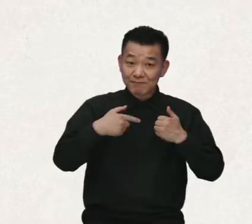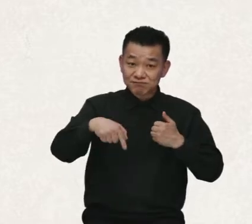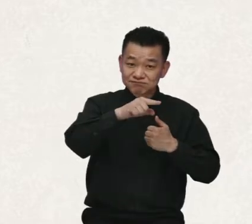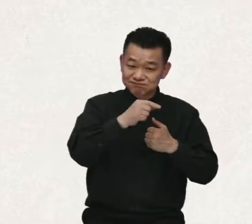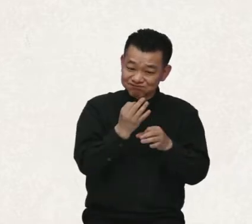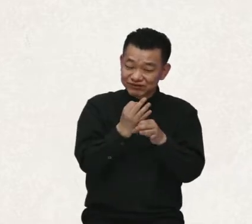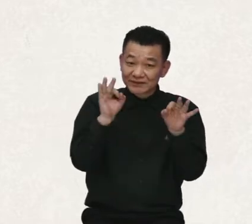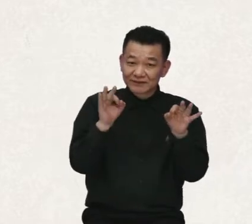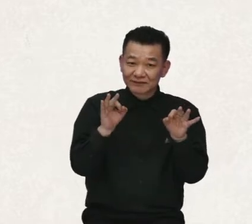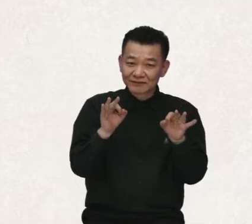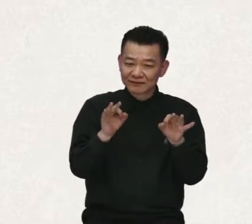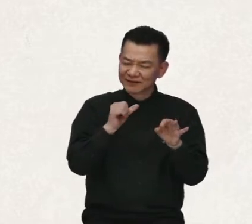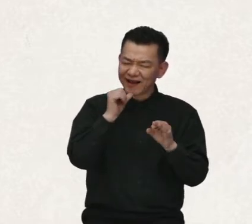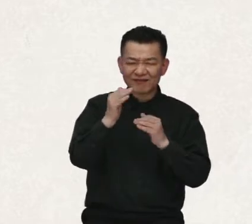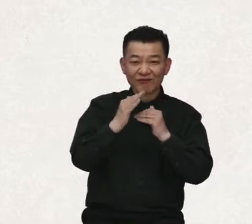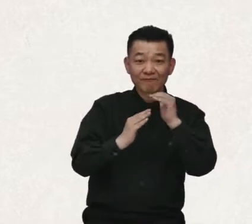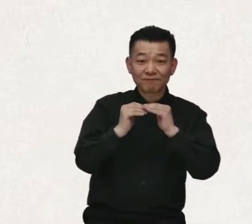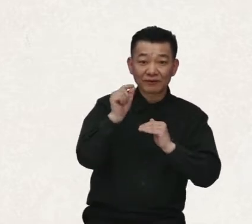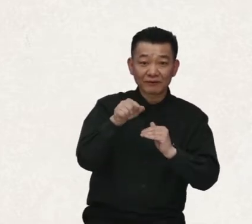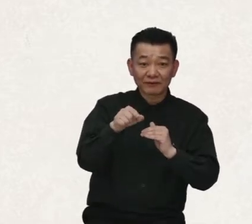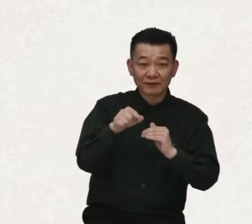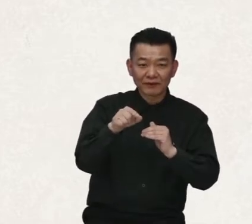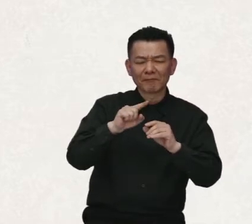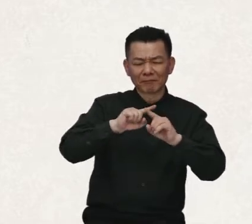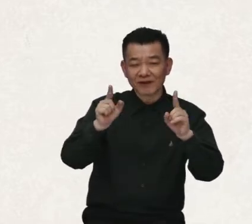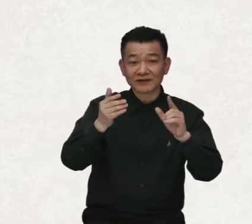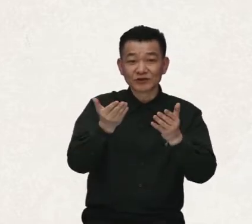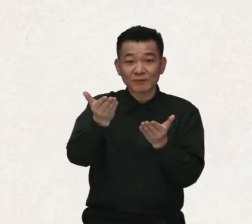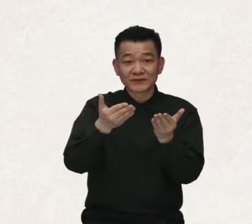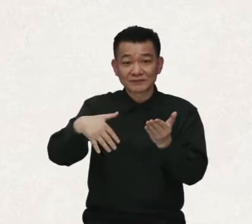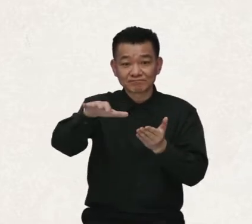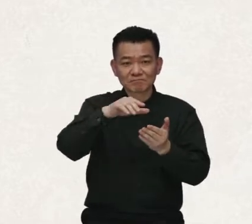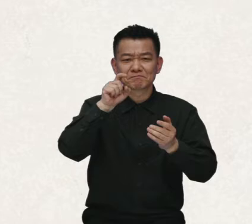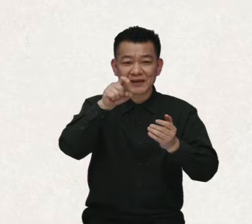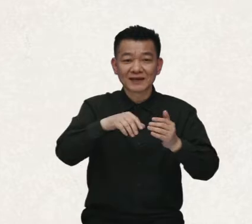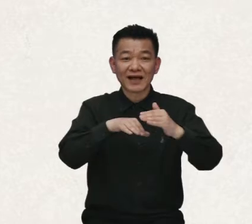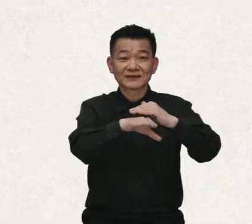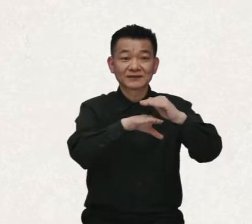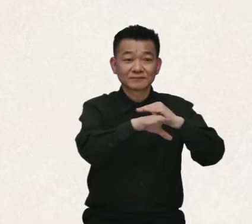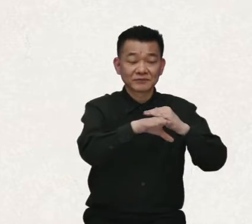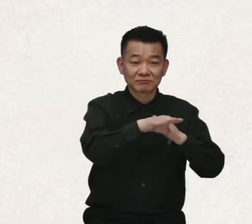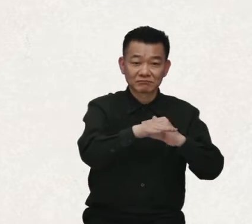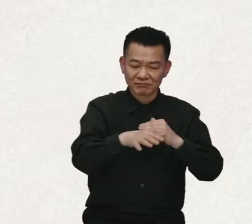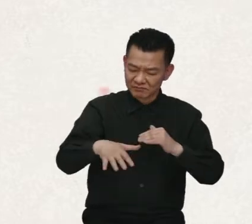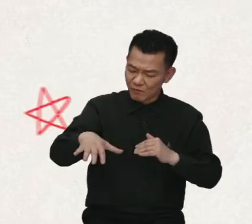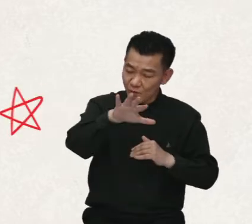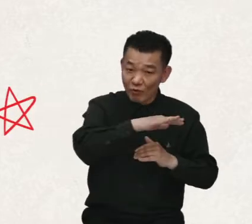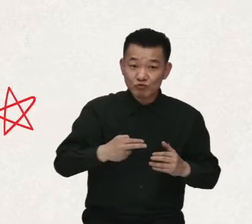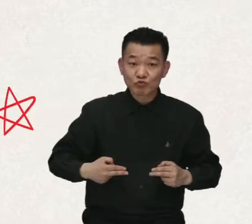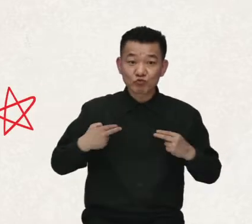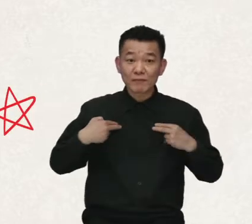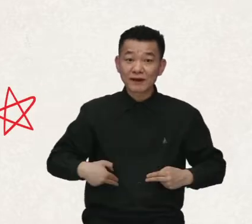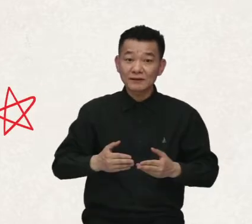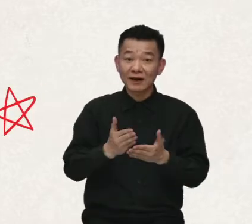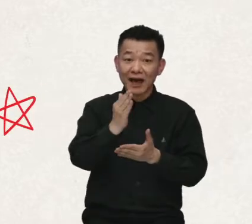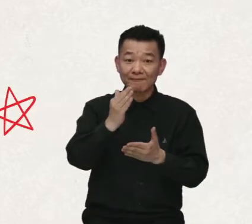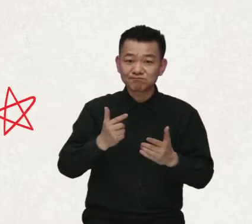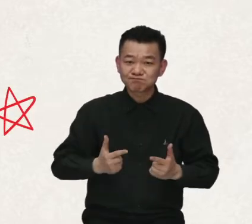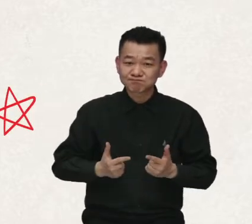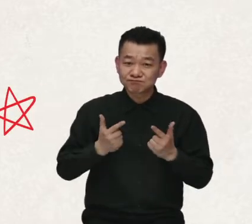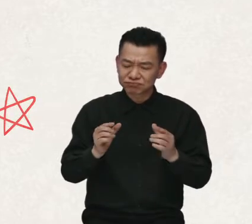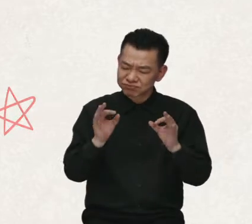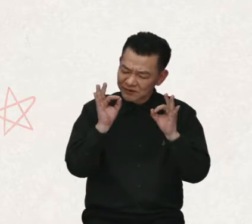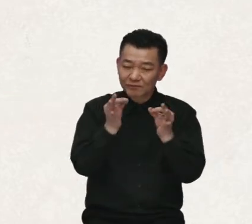very important to be able to access various services and facilities freely and without inconvenience for enjoying our lives.